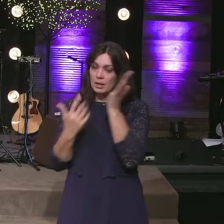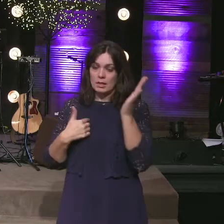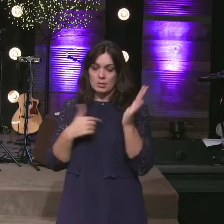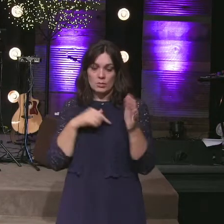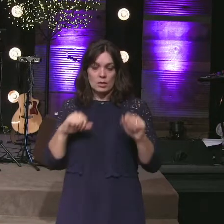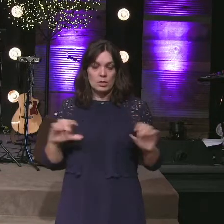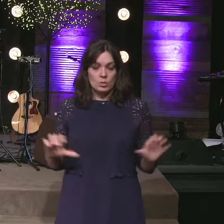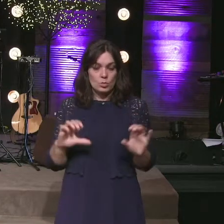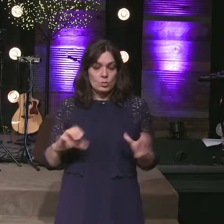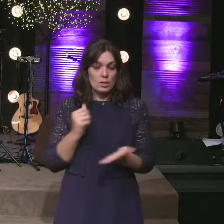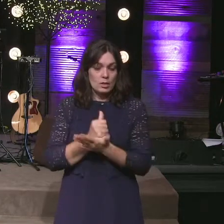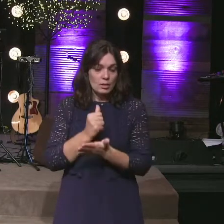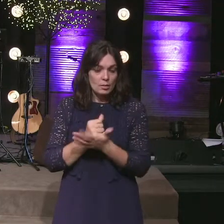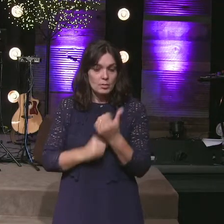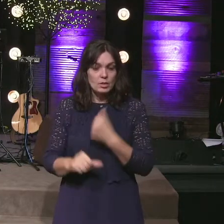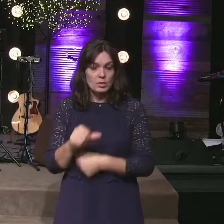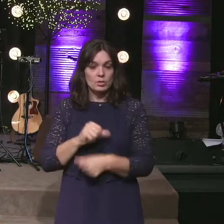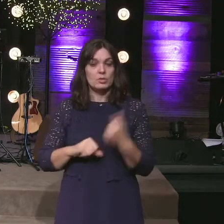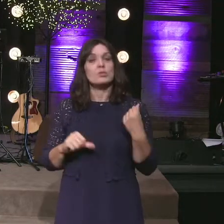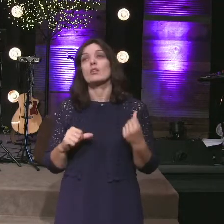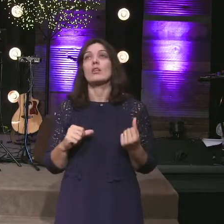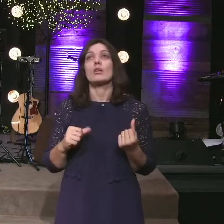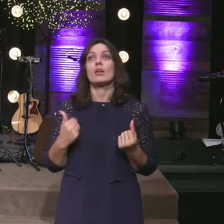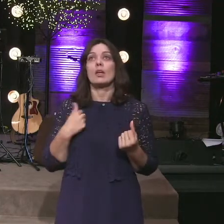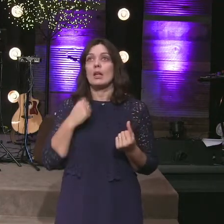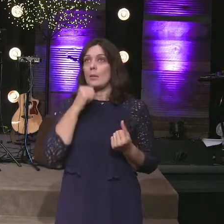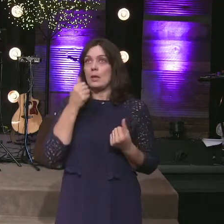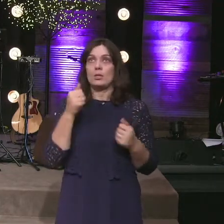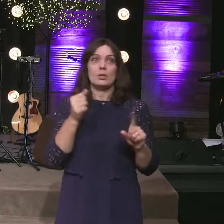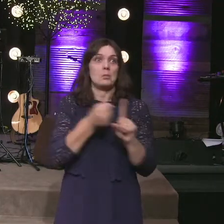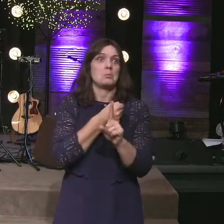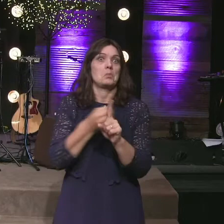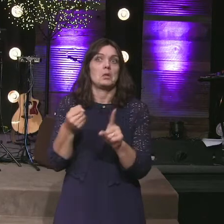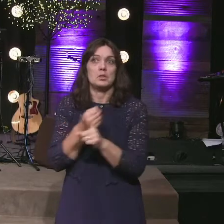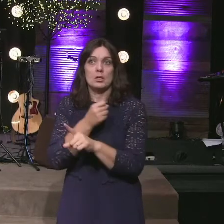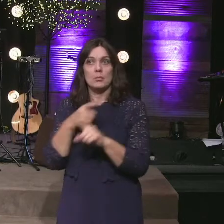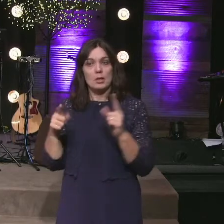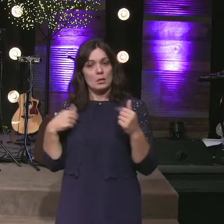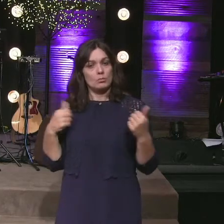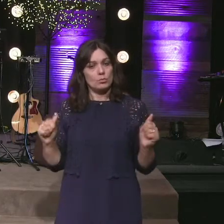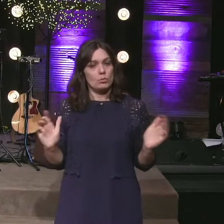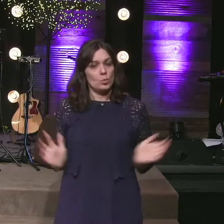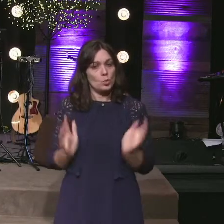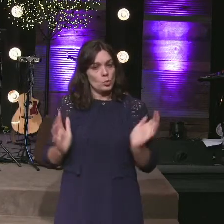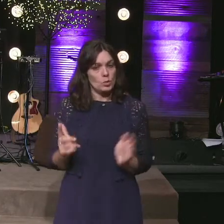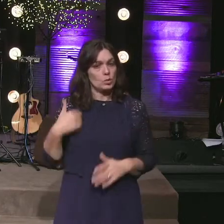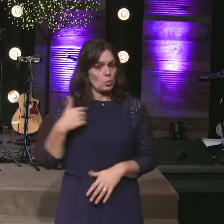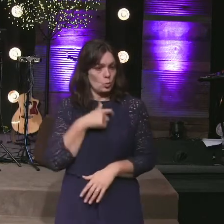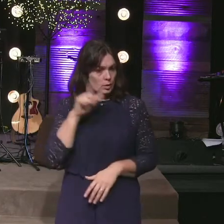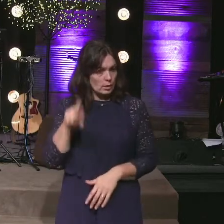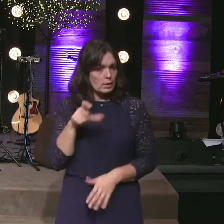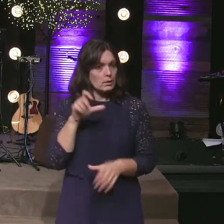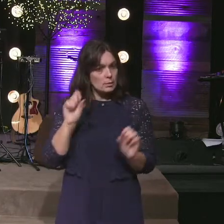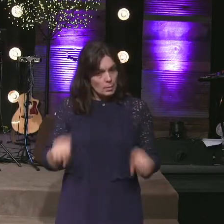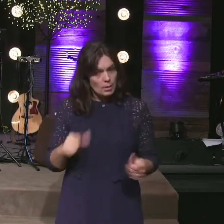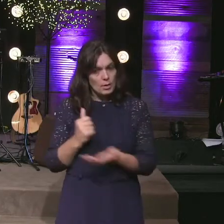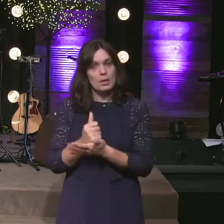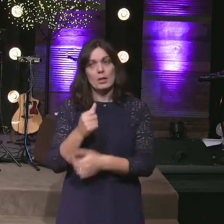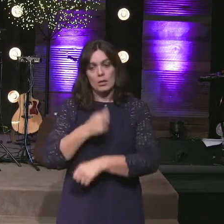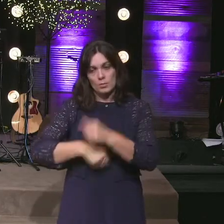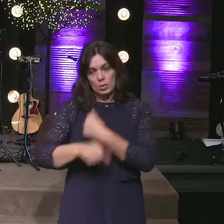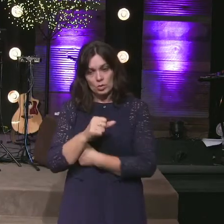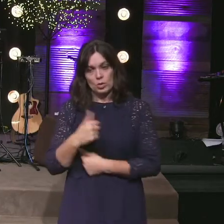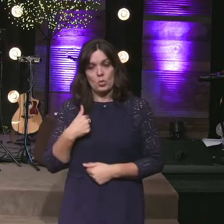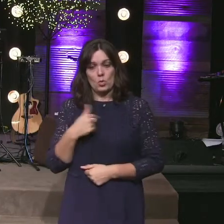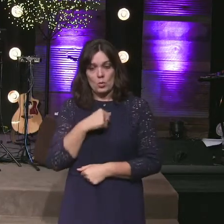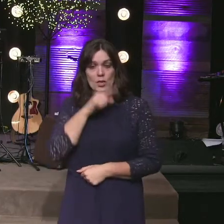another. And I'm not here to beat you up again. I'm just here to say we need to help each other. We're the